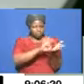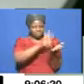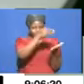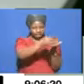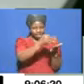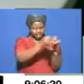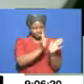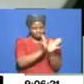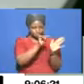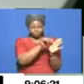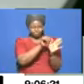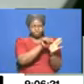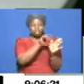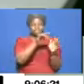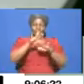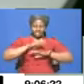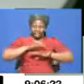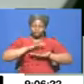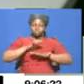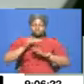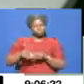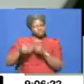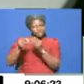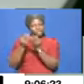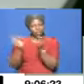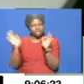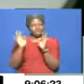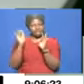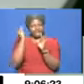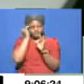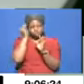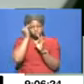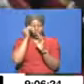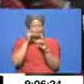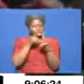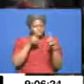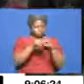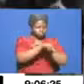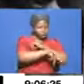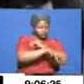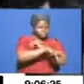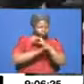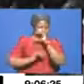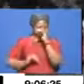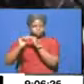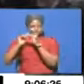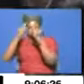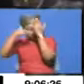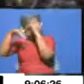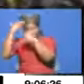fund free education from primary to university level.